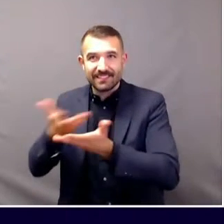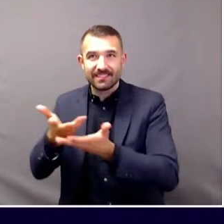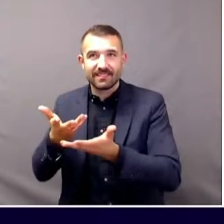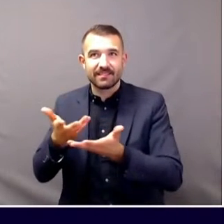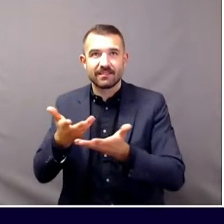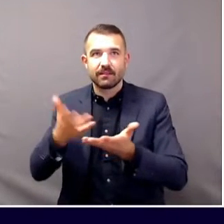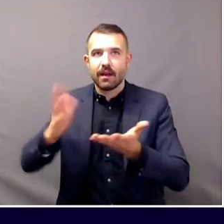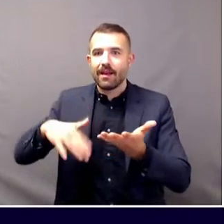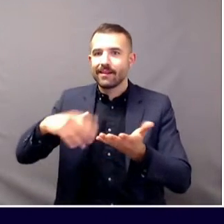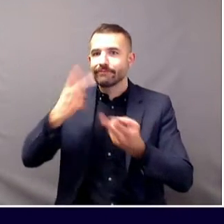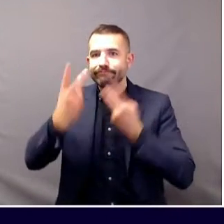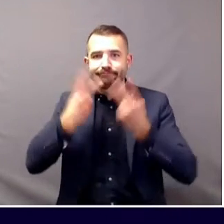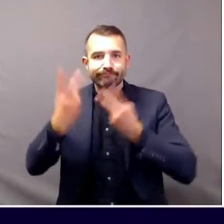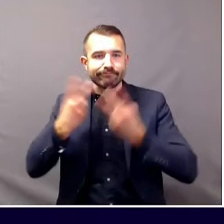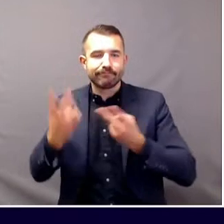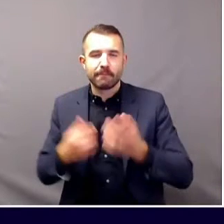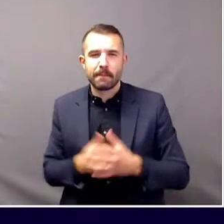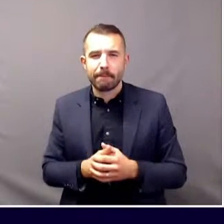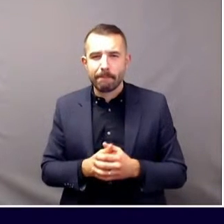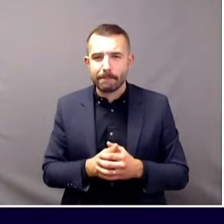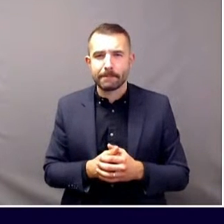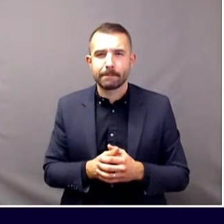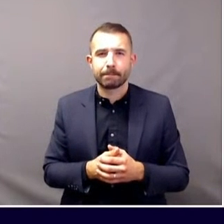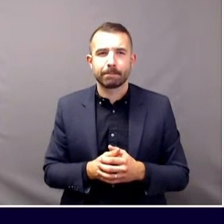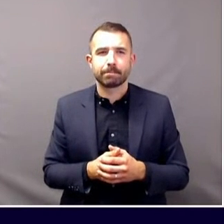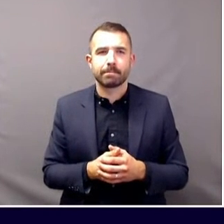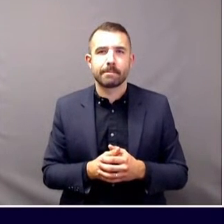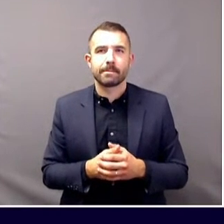I've got. Thank you.